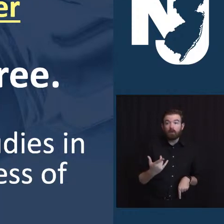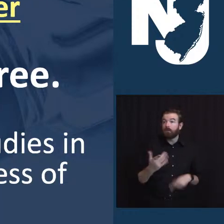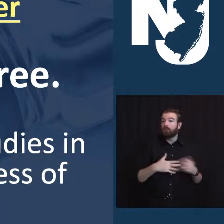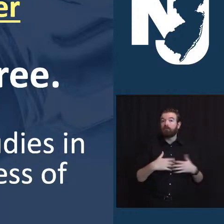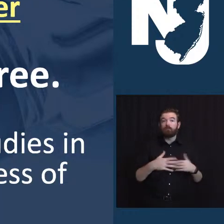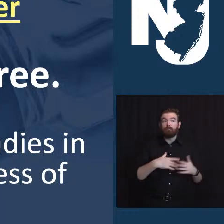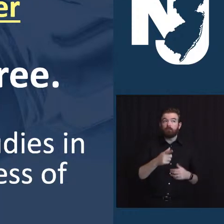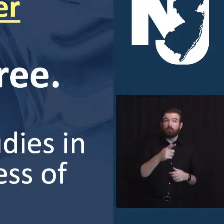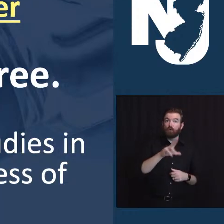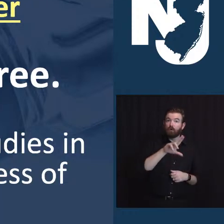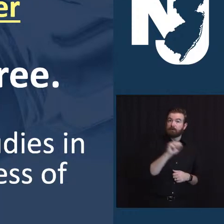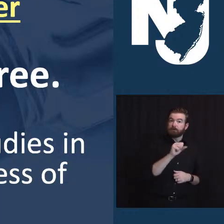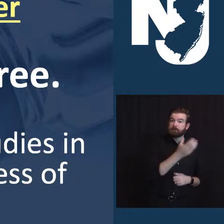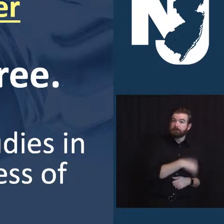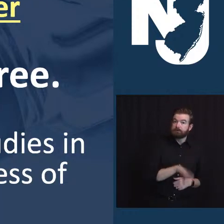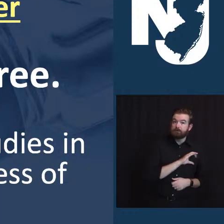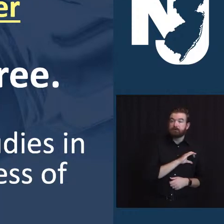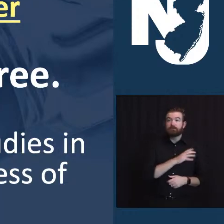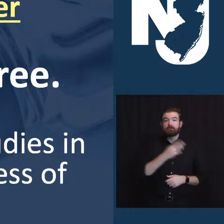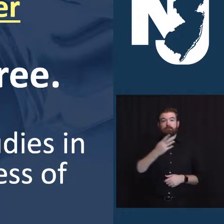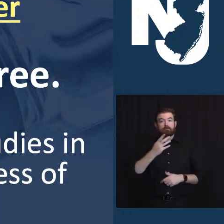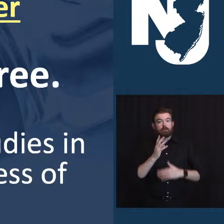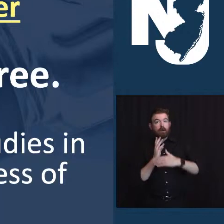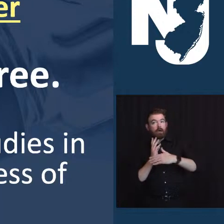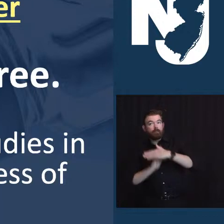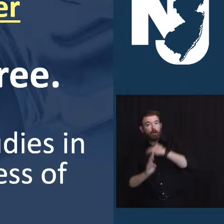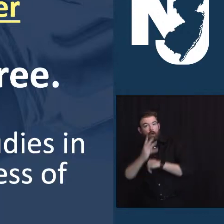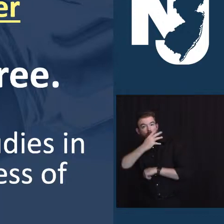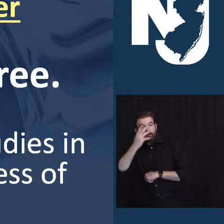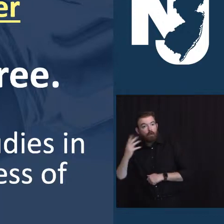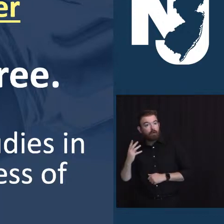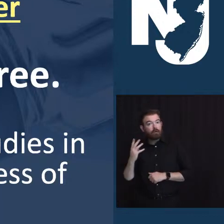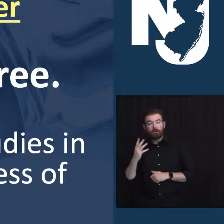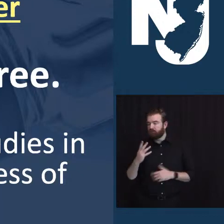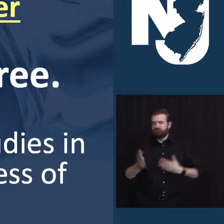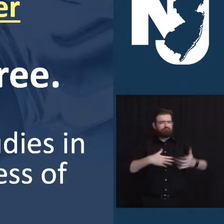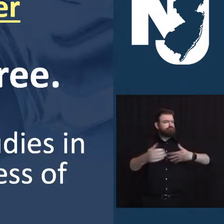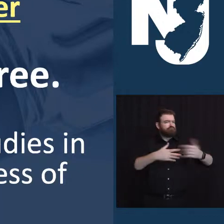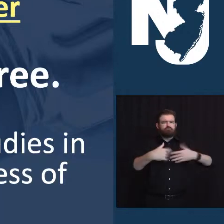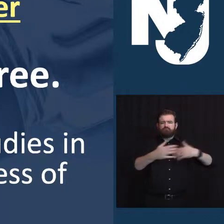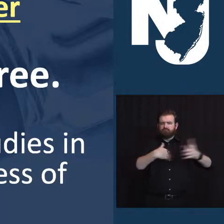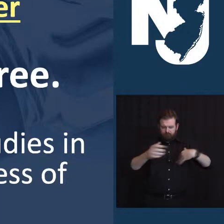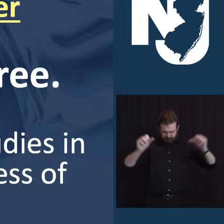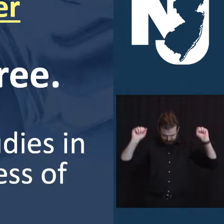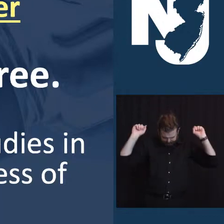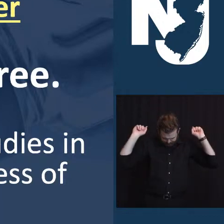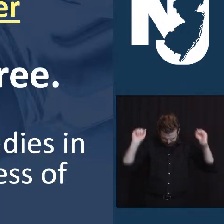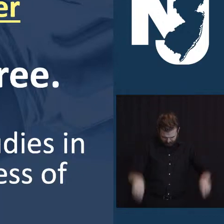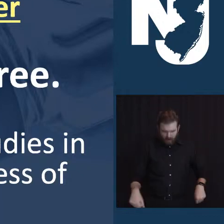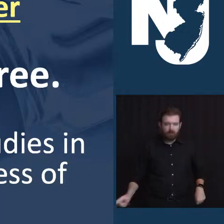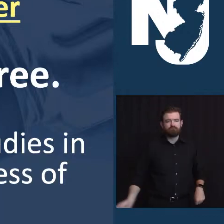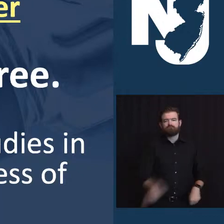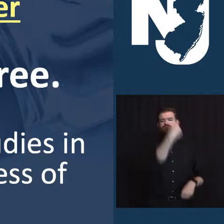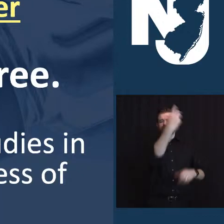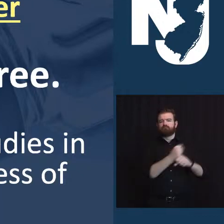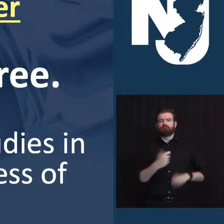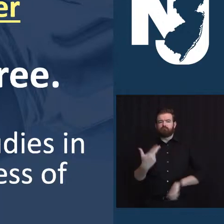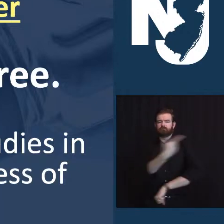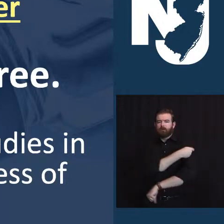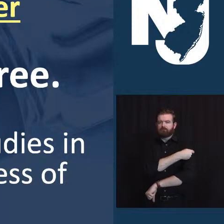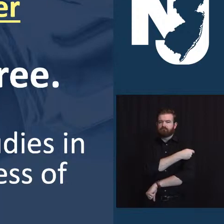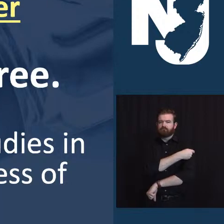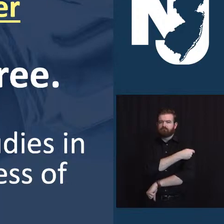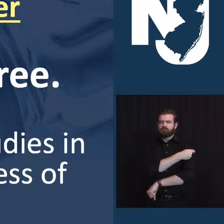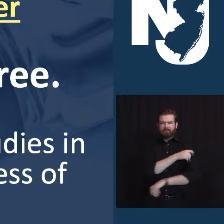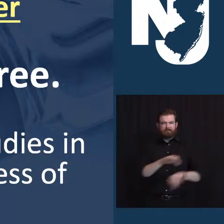status. No one will ask your status when you go to get vaccinated. This is about ensuring public health and the personal health of